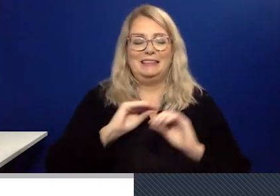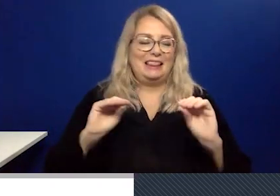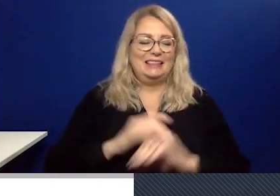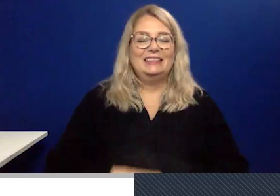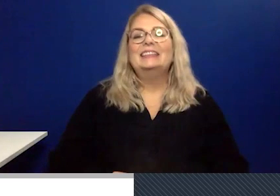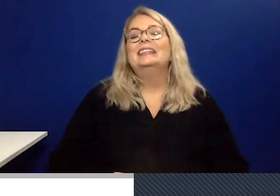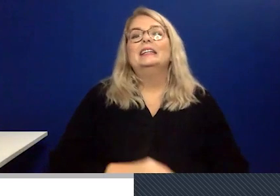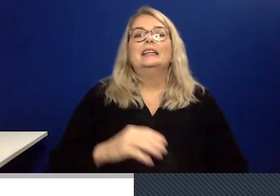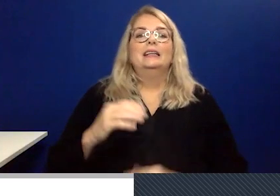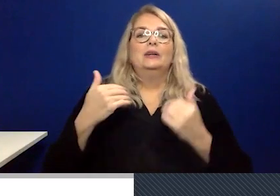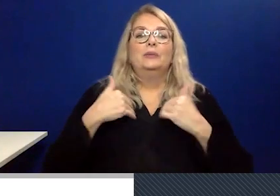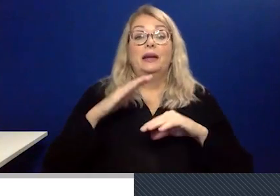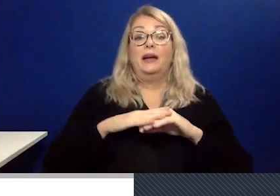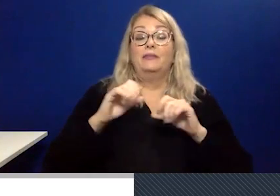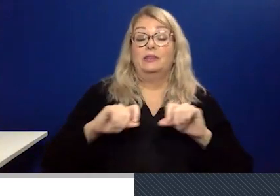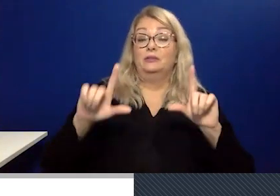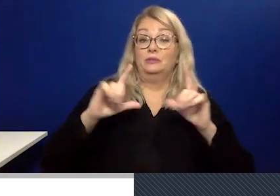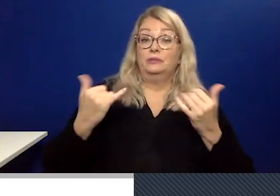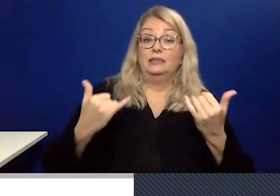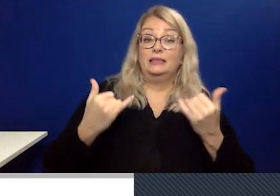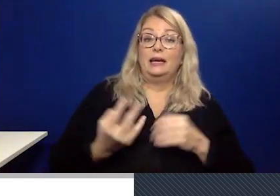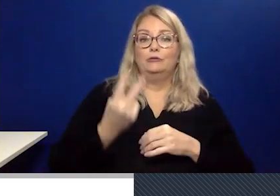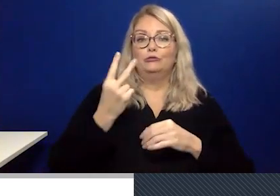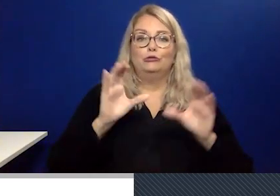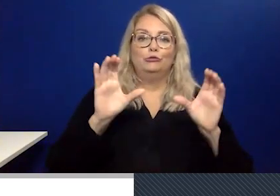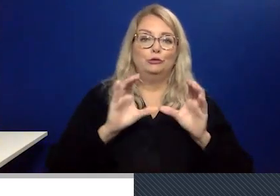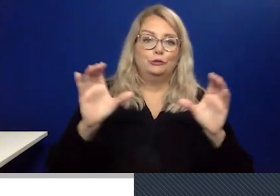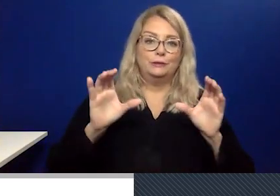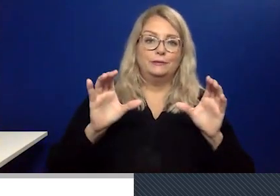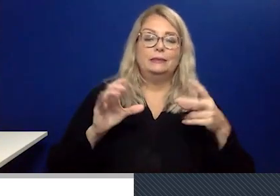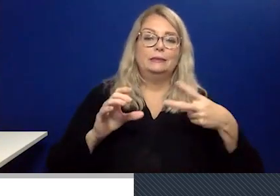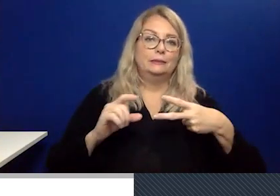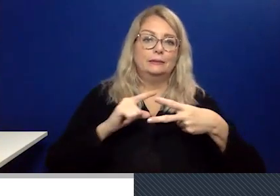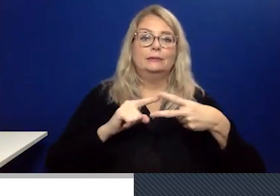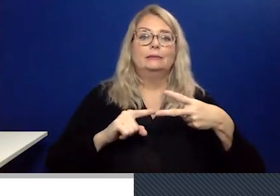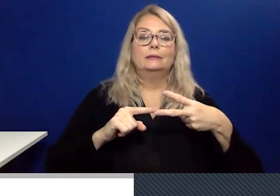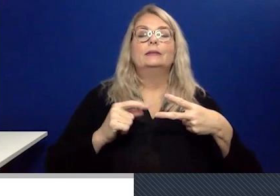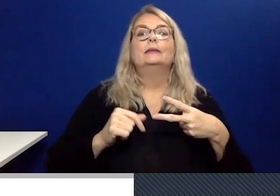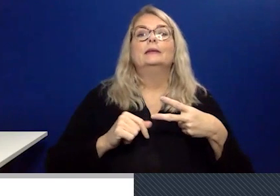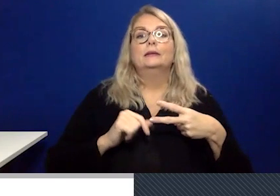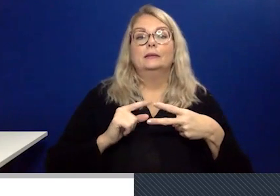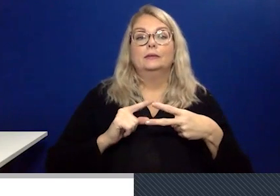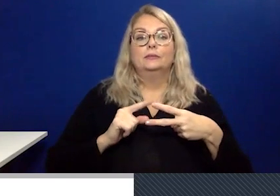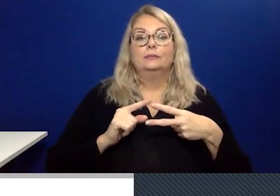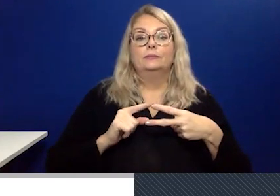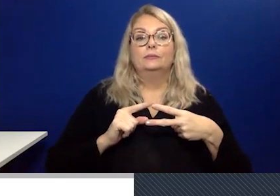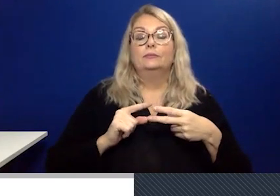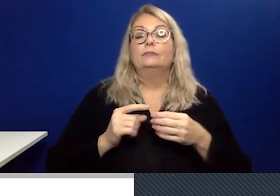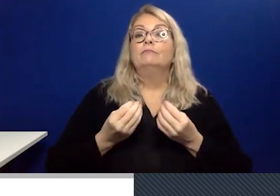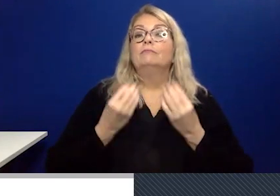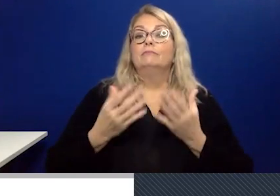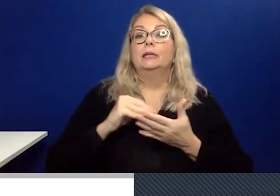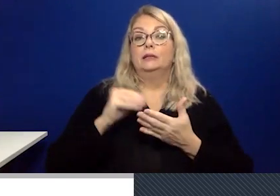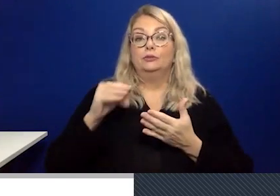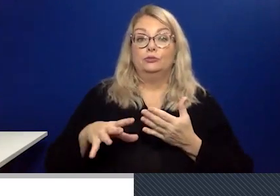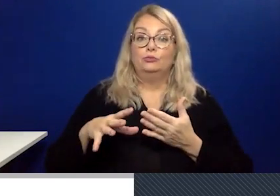So what we have on the screen right now are 2 certificates that we actually ended up creating. A lot of these students